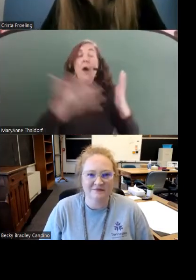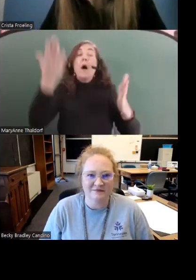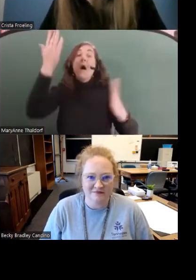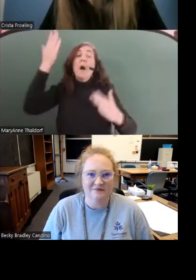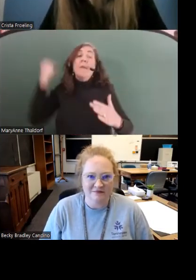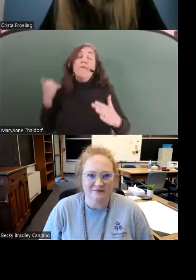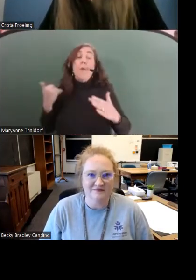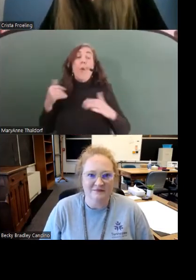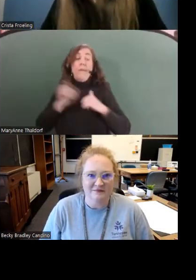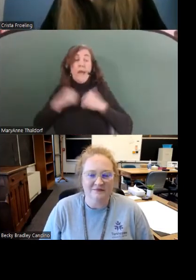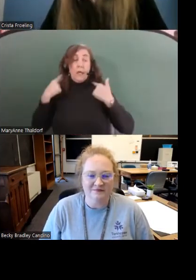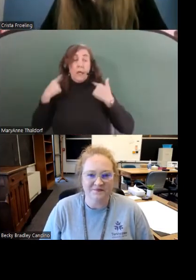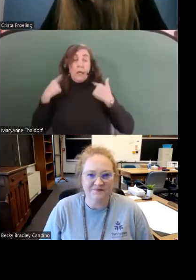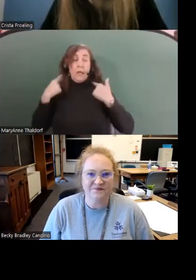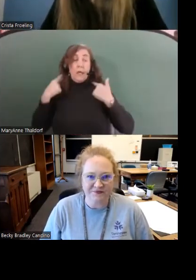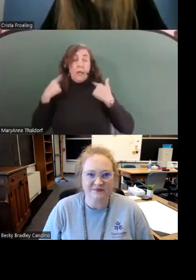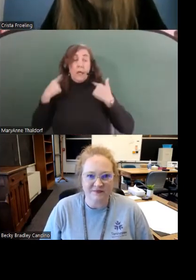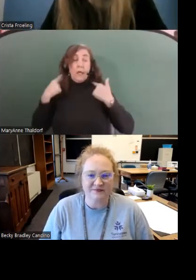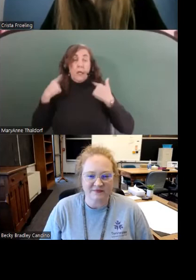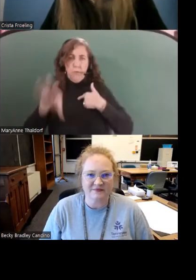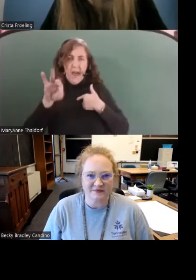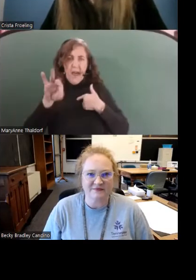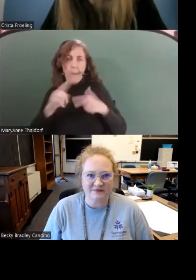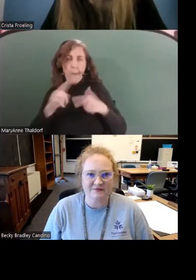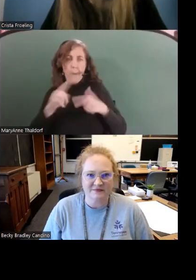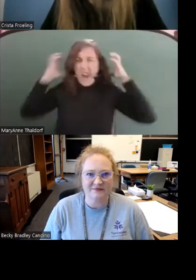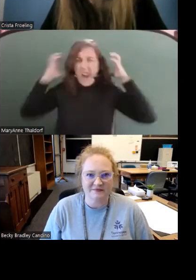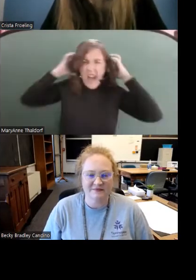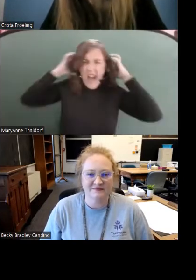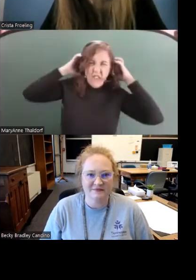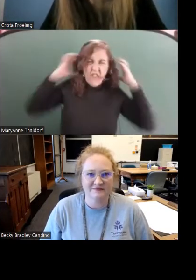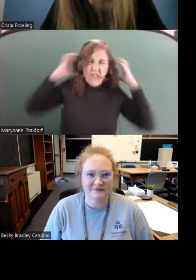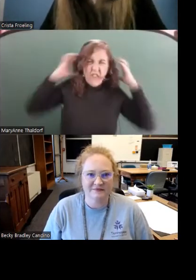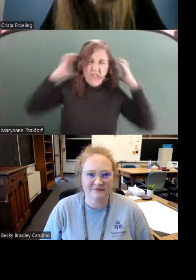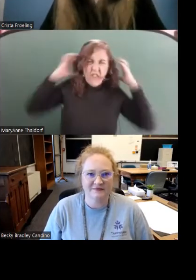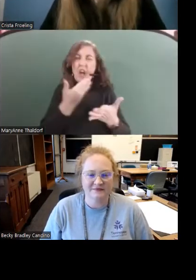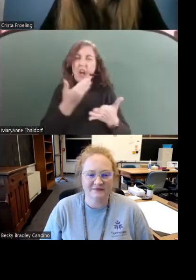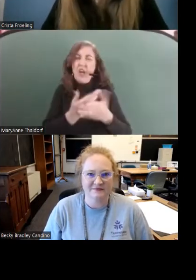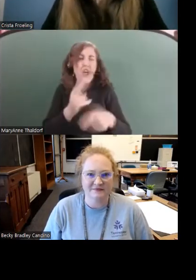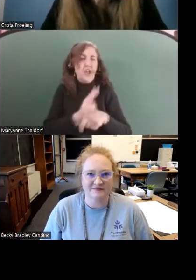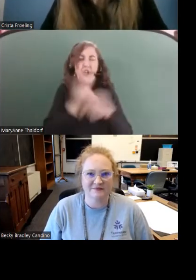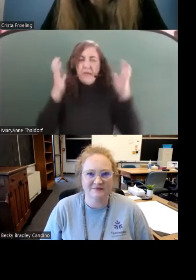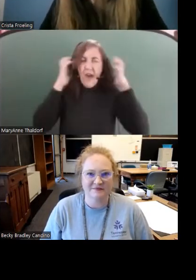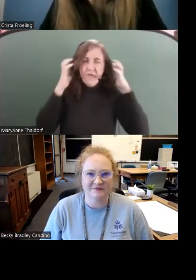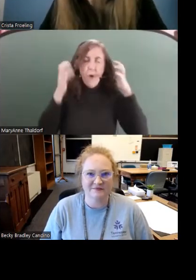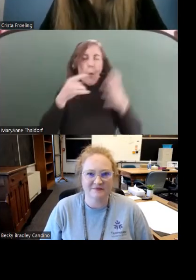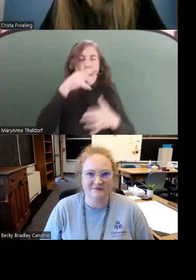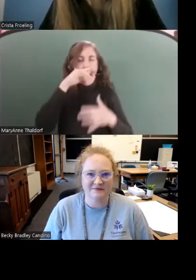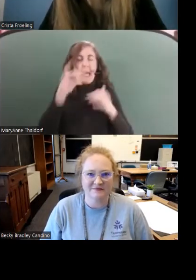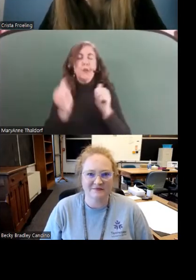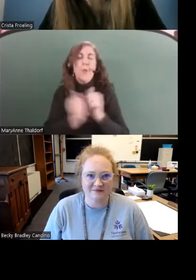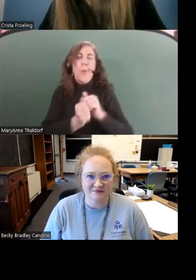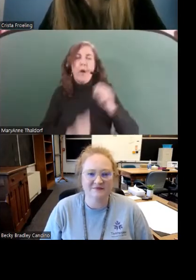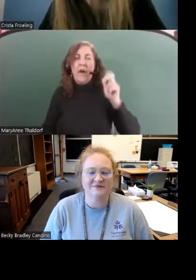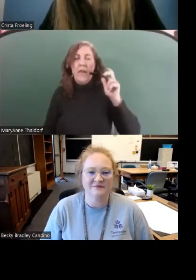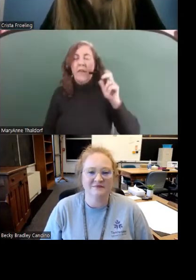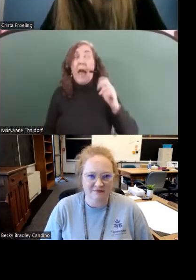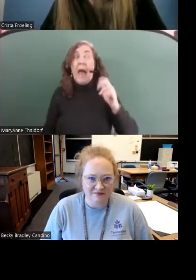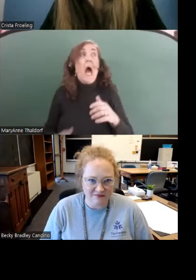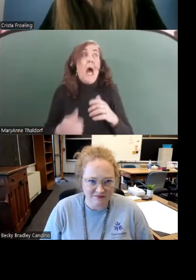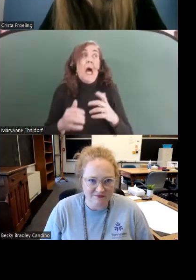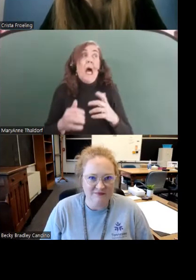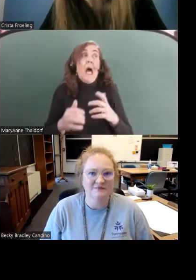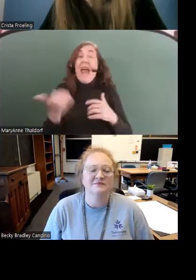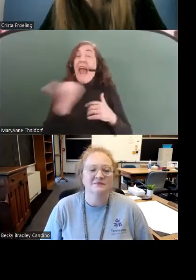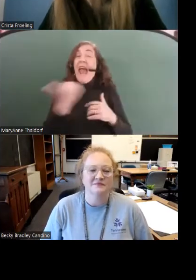FM. But yeah, headphones, it's not good to use headphones for a kid with really any kind of assistive